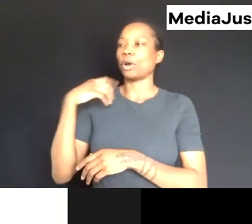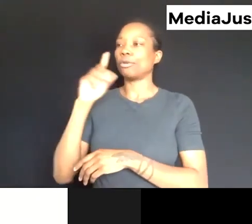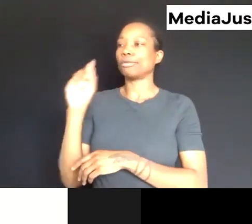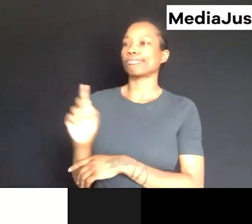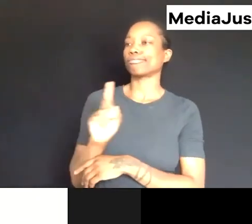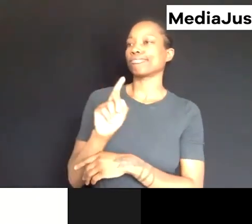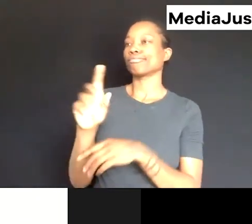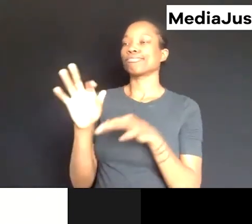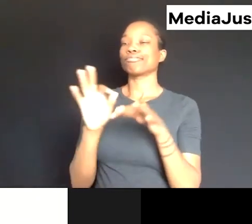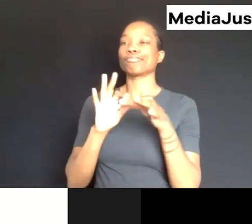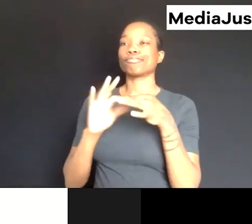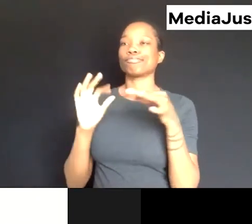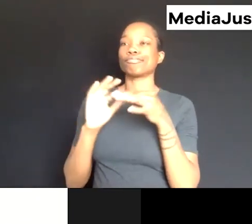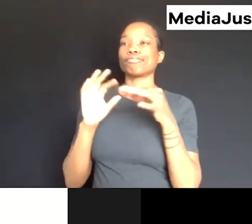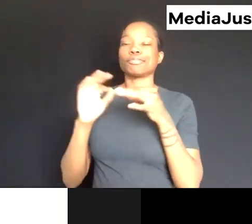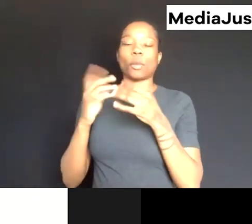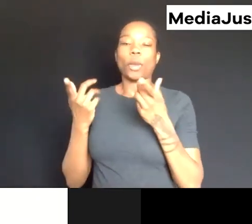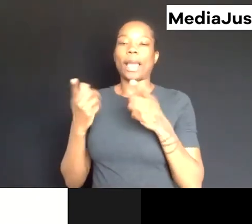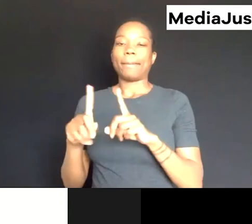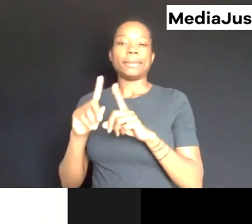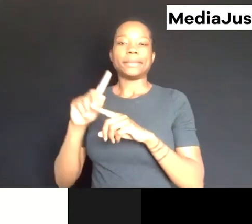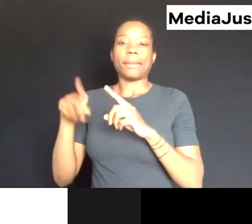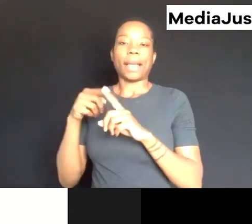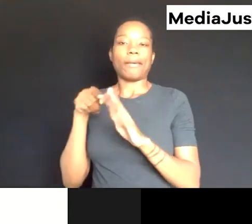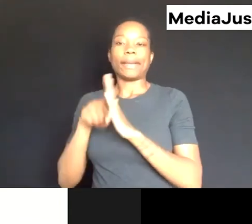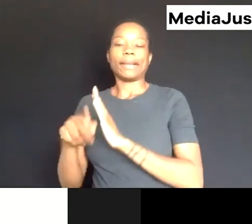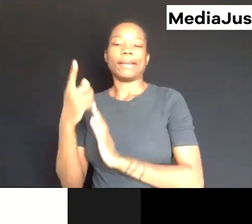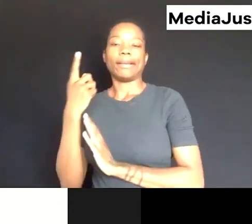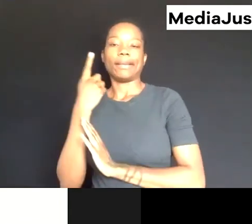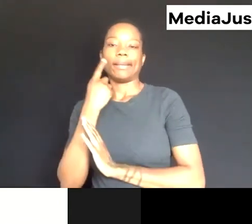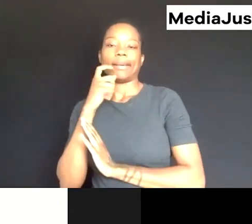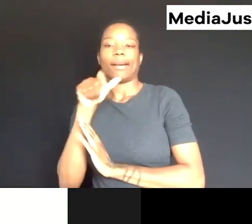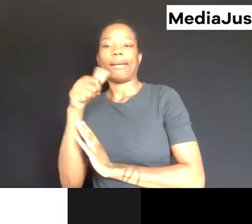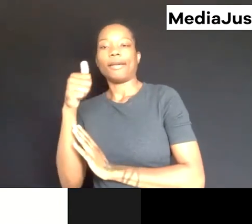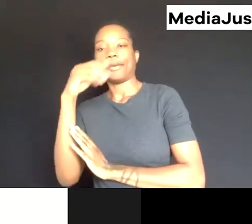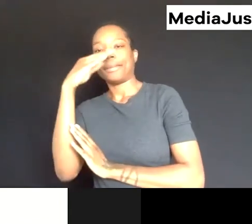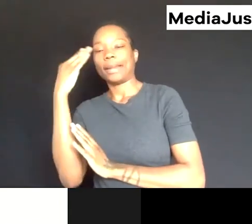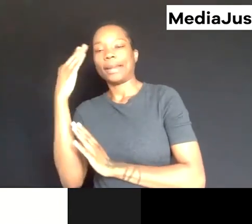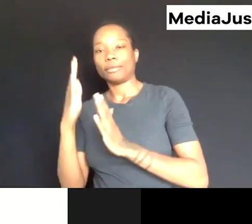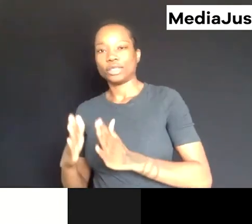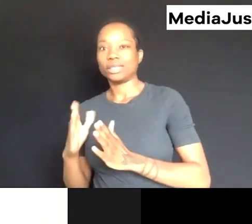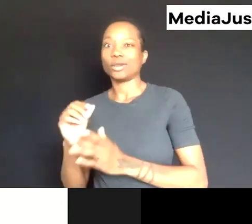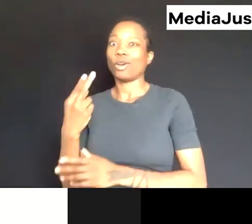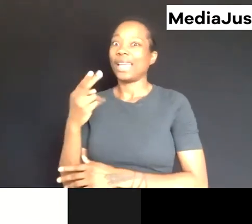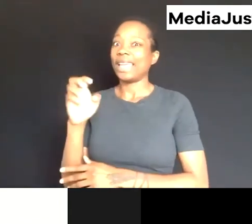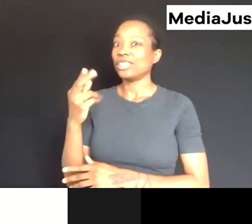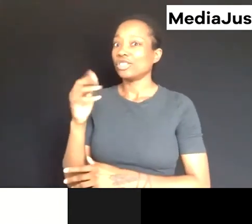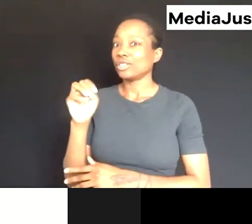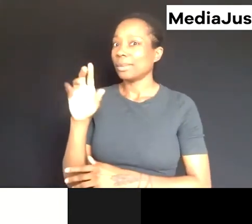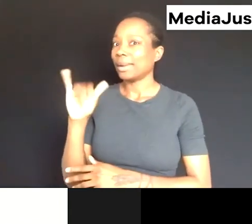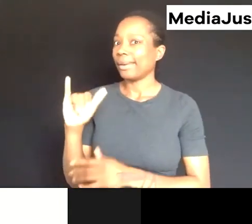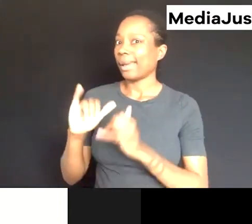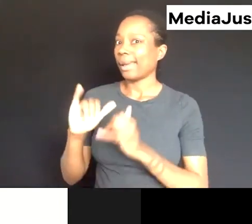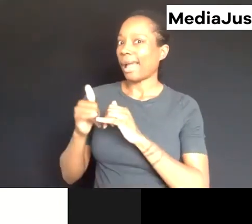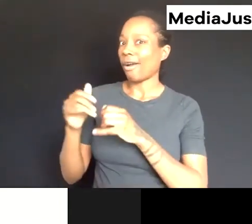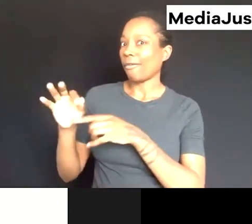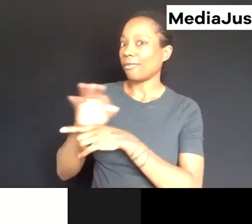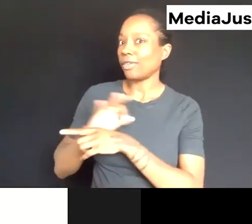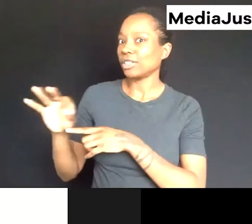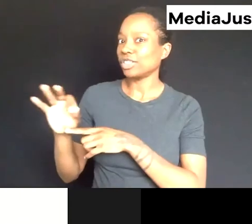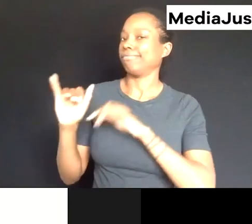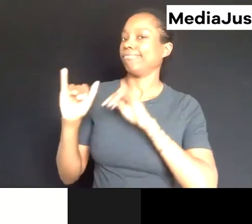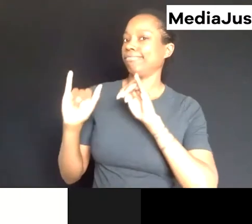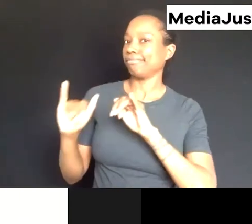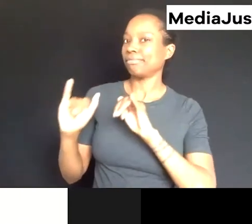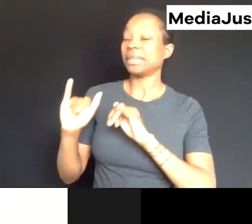of another Black person. You know, so hegemony works in ways in which, you know, through media